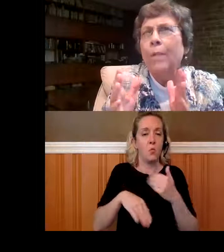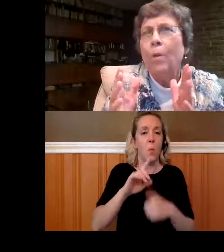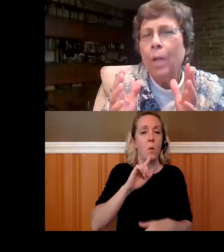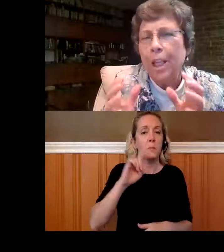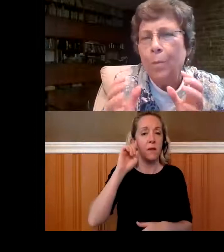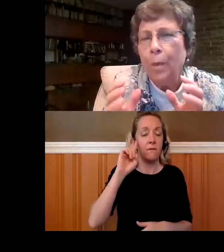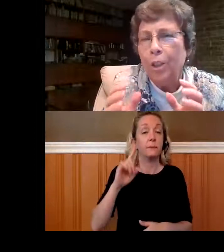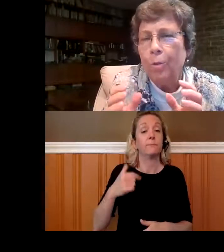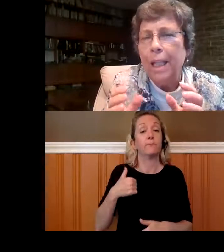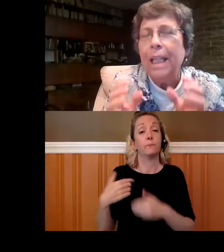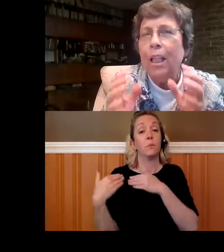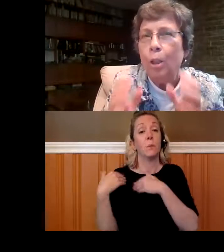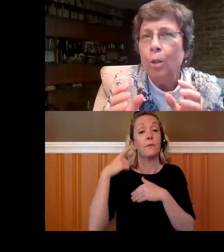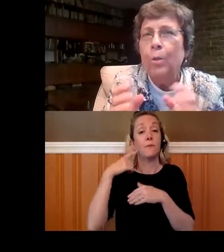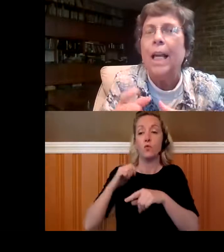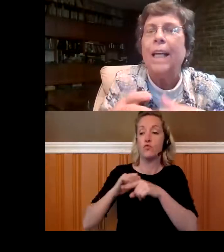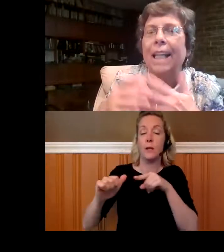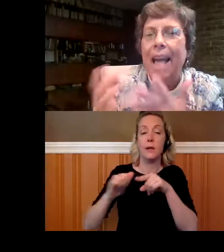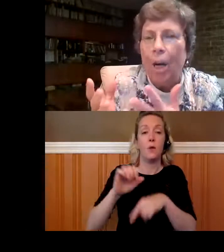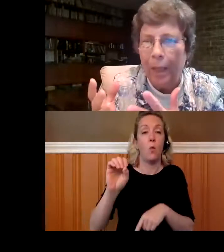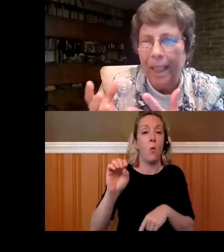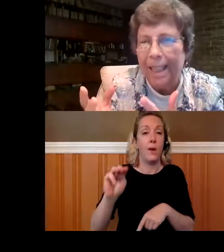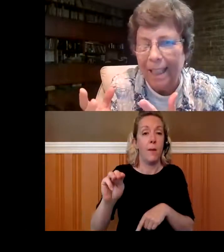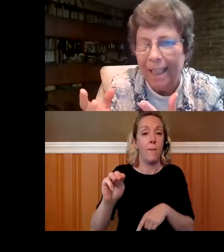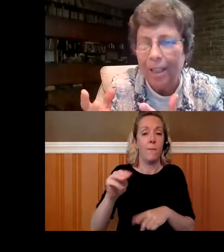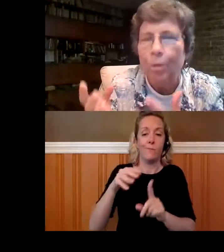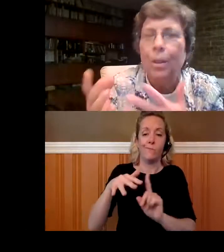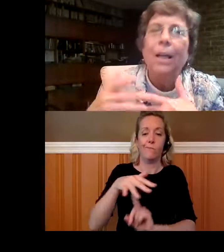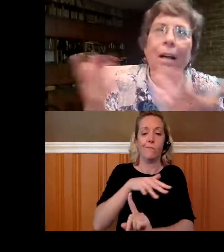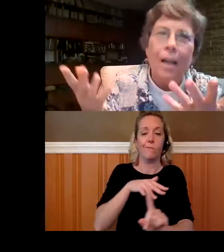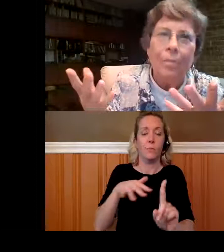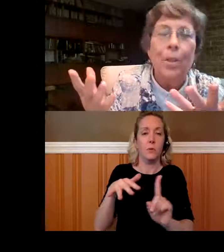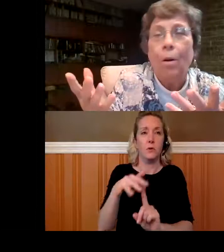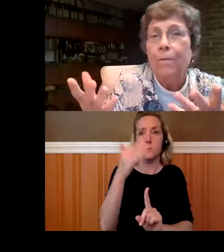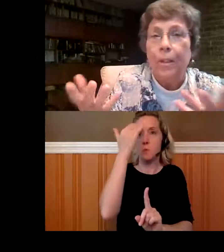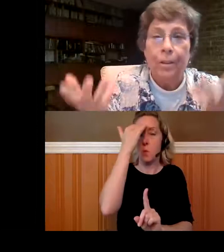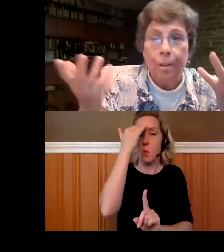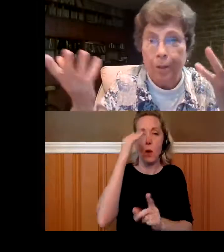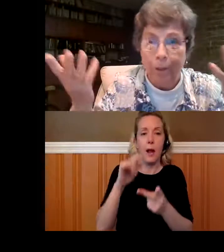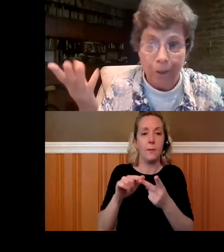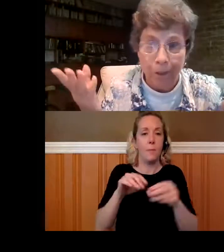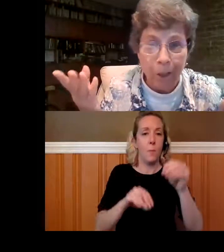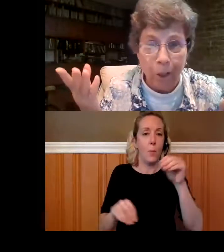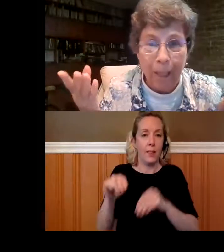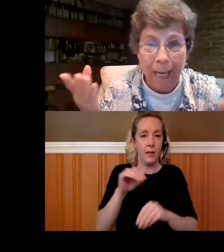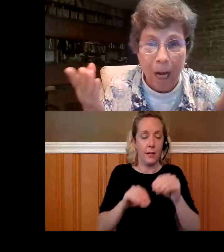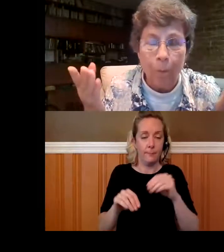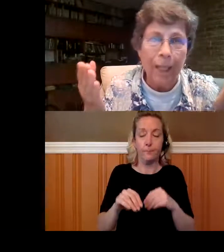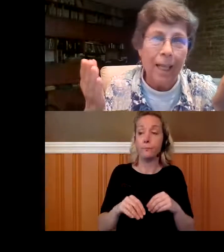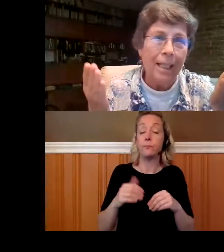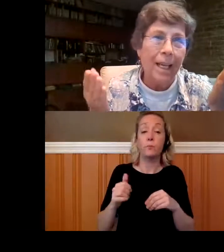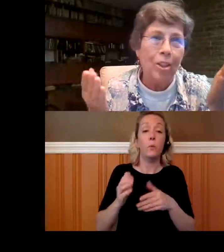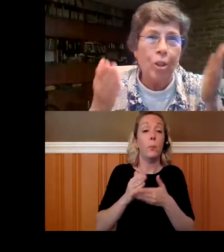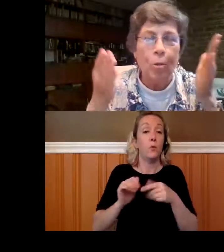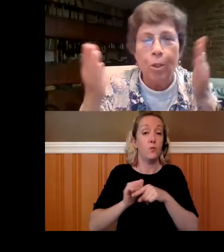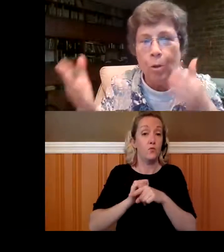includes getting help, getting assistance. So I figured, you're going to go and get help. I asked her to go into the grocery store.